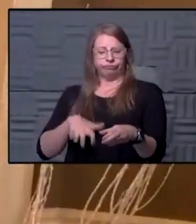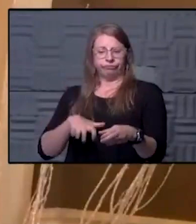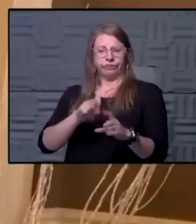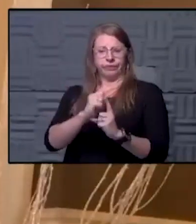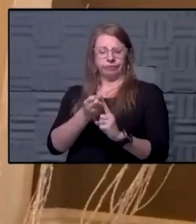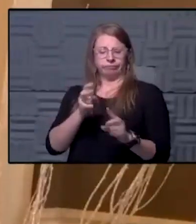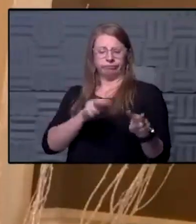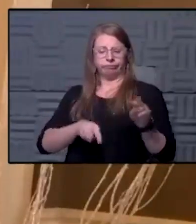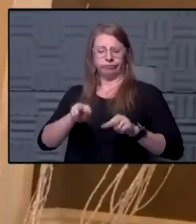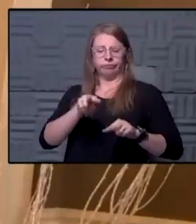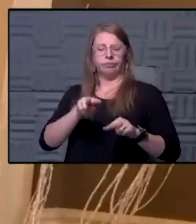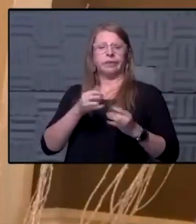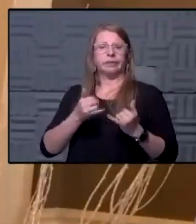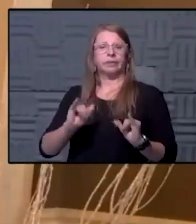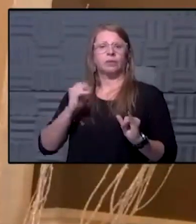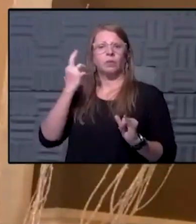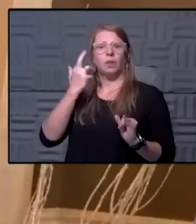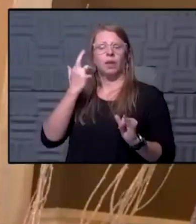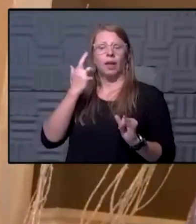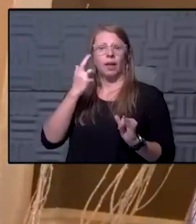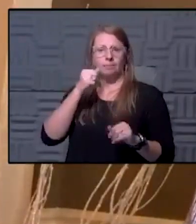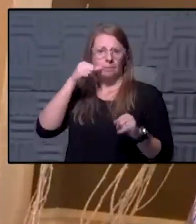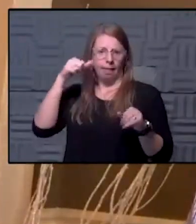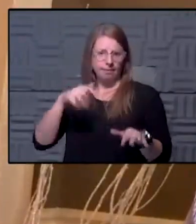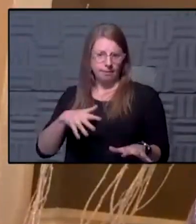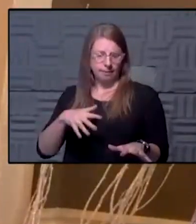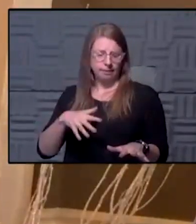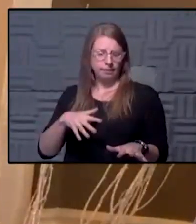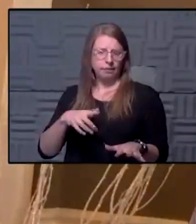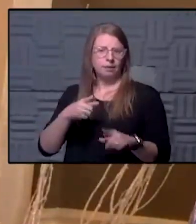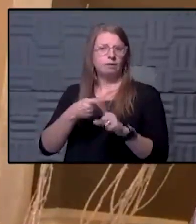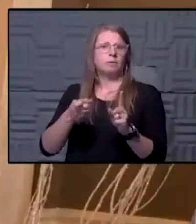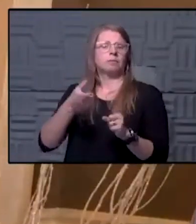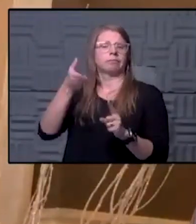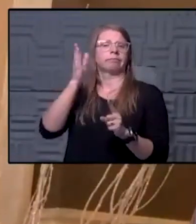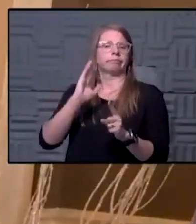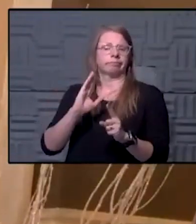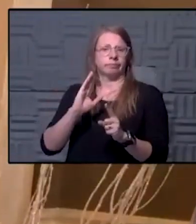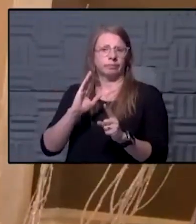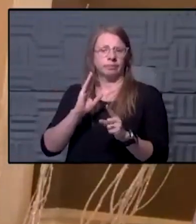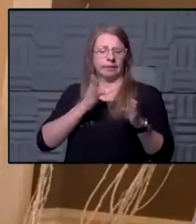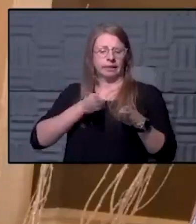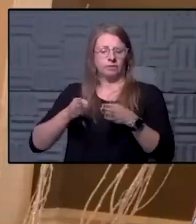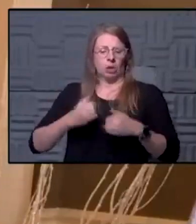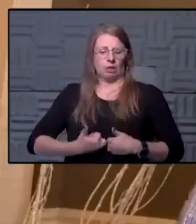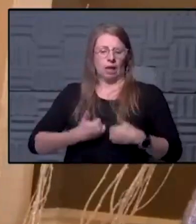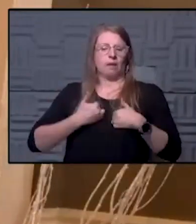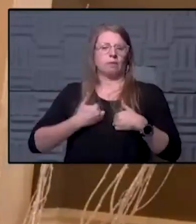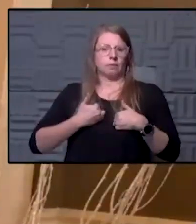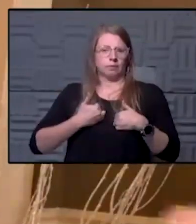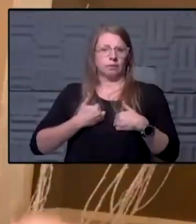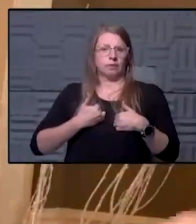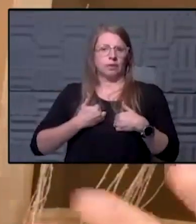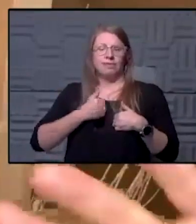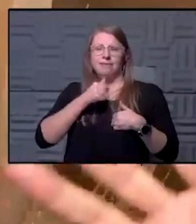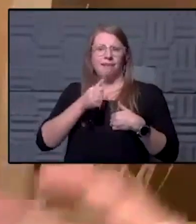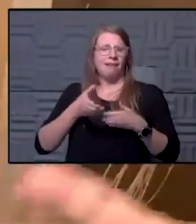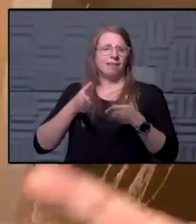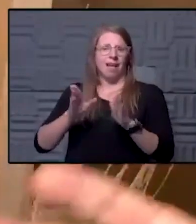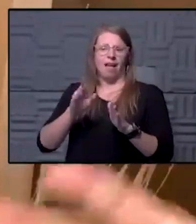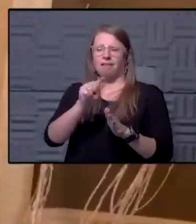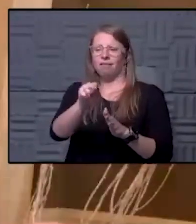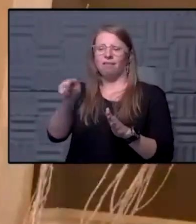and still realize the blessings of God on our individual lives, and do not allow these